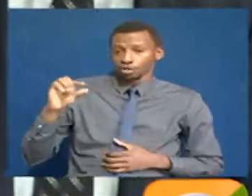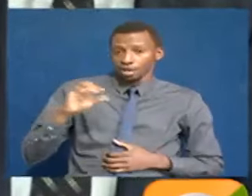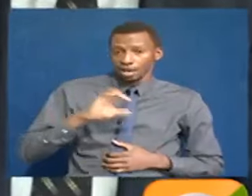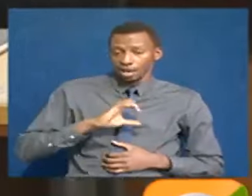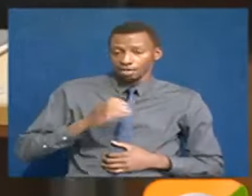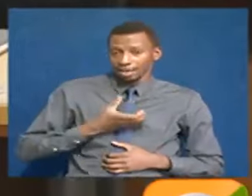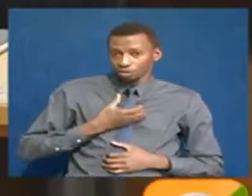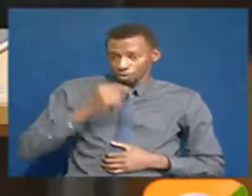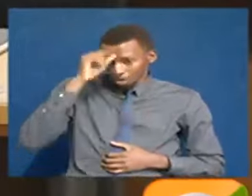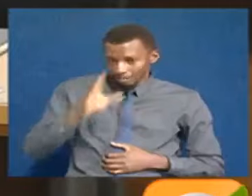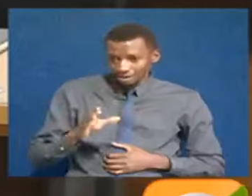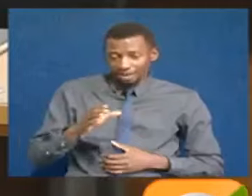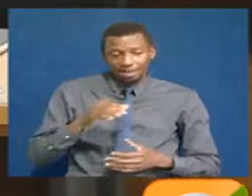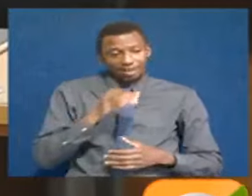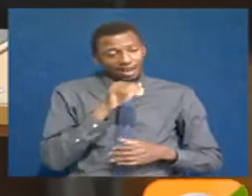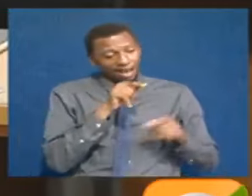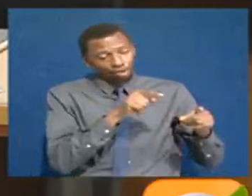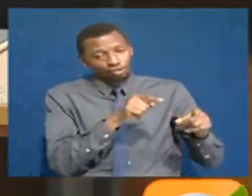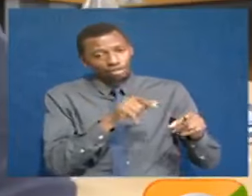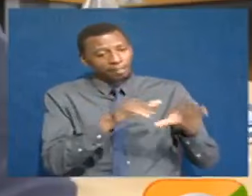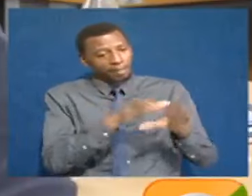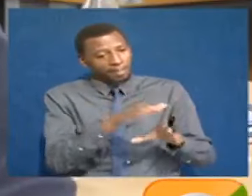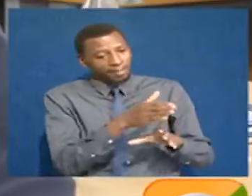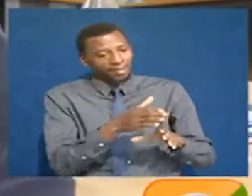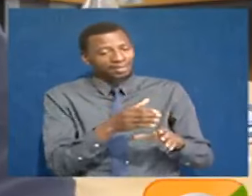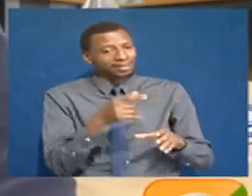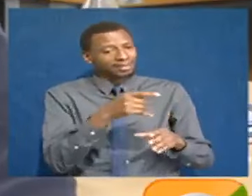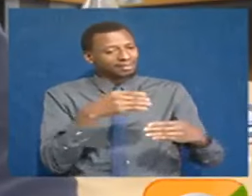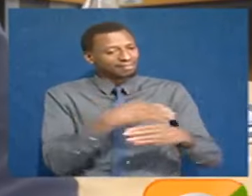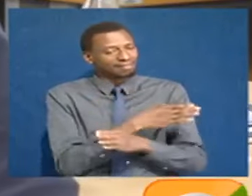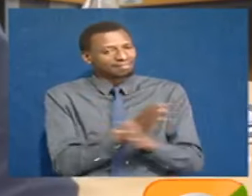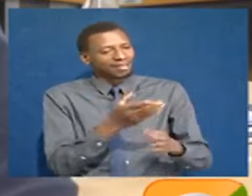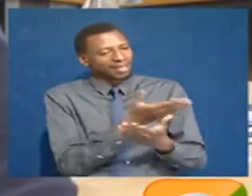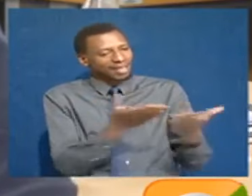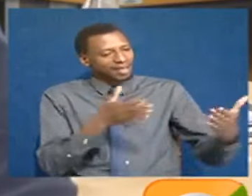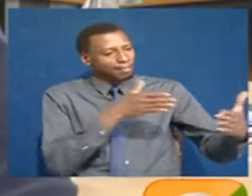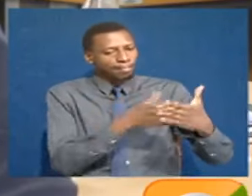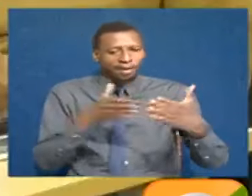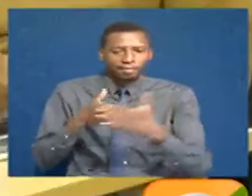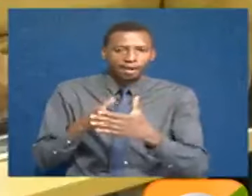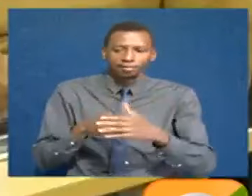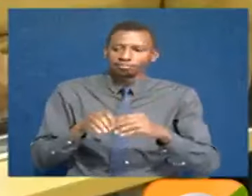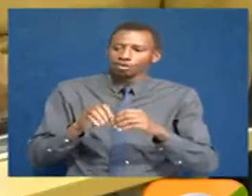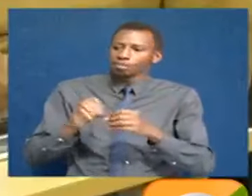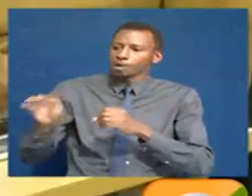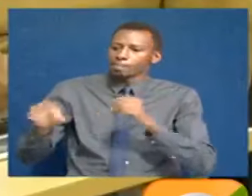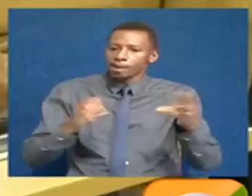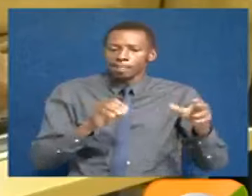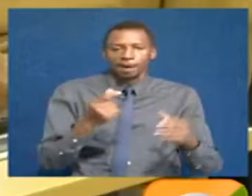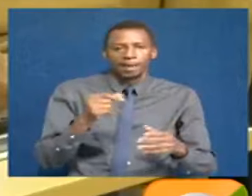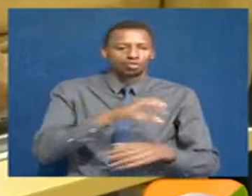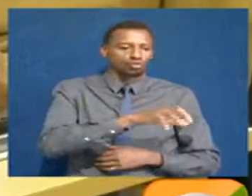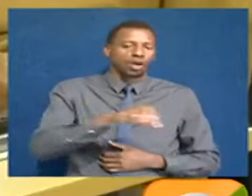of engaging in blackmail, claiming that MPs are deliberately hindering the disbursement of funds to counties. This,